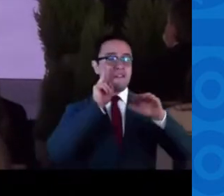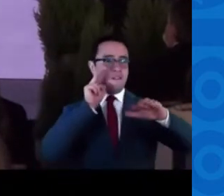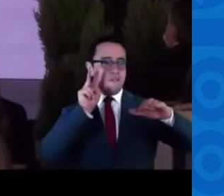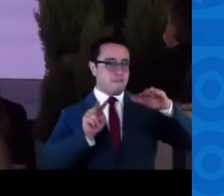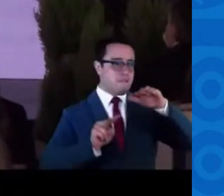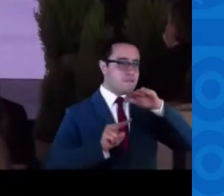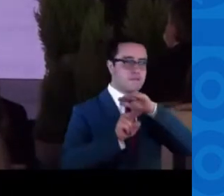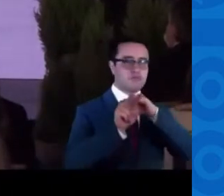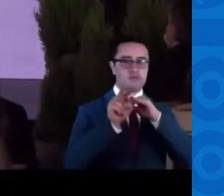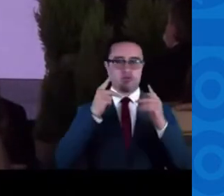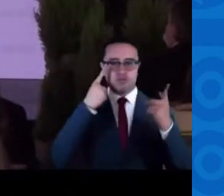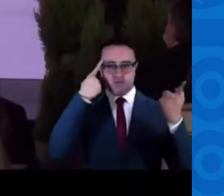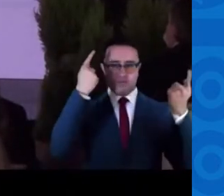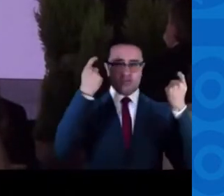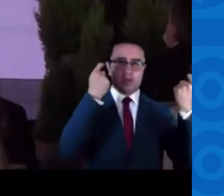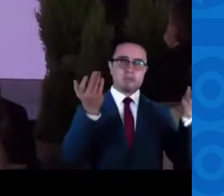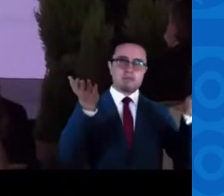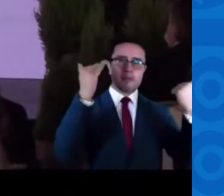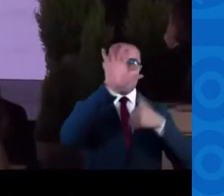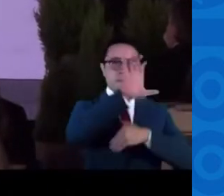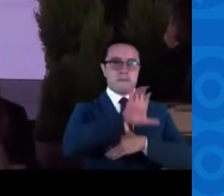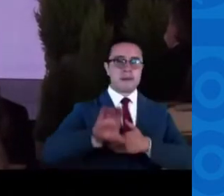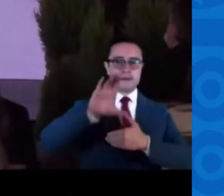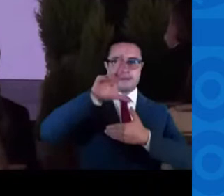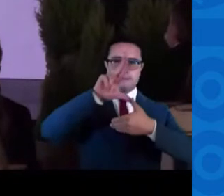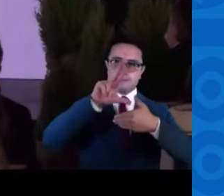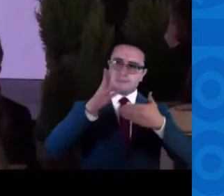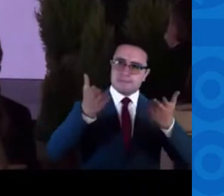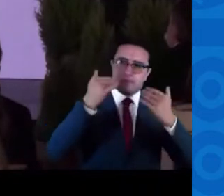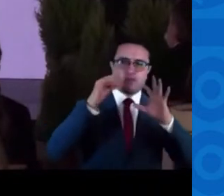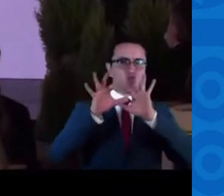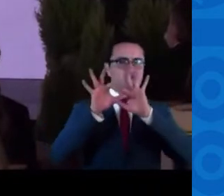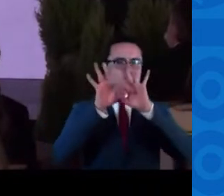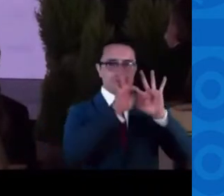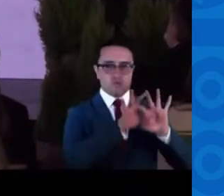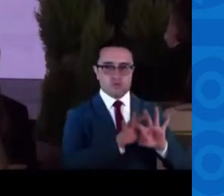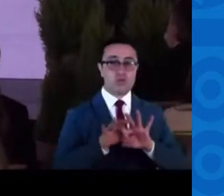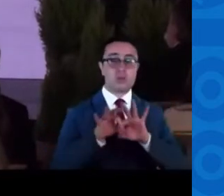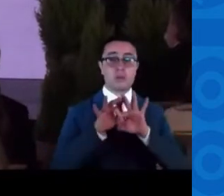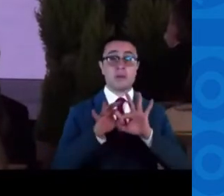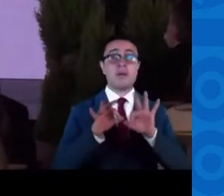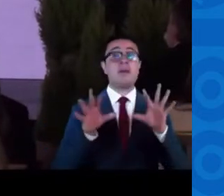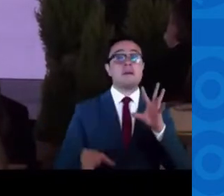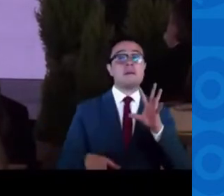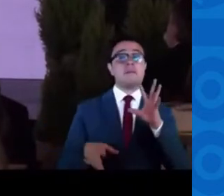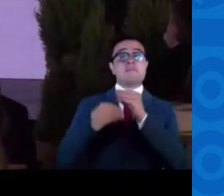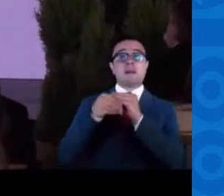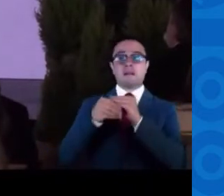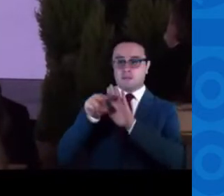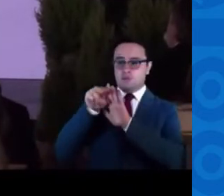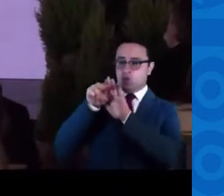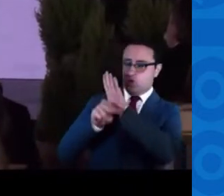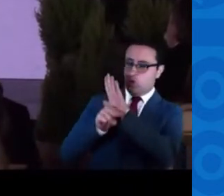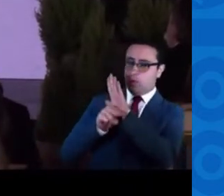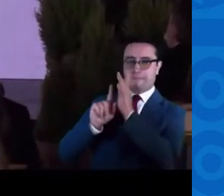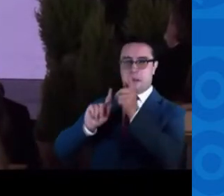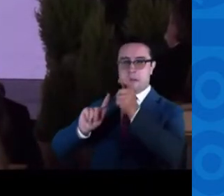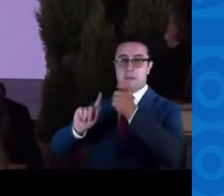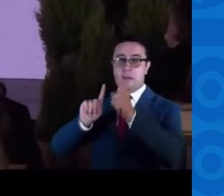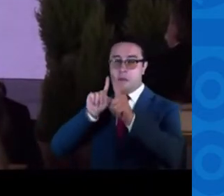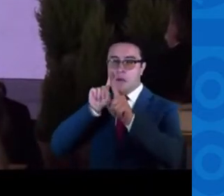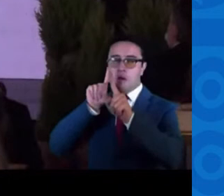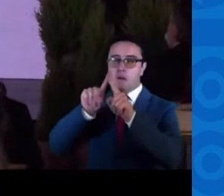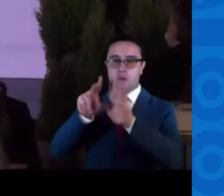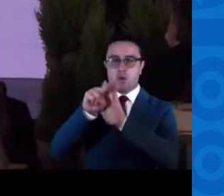political involvement and a strategic vision of the region, and a systematic implementation of